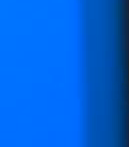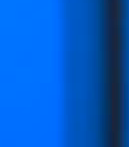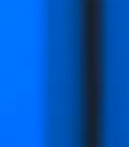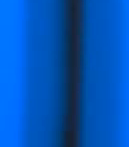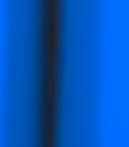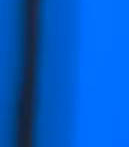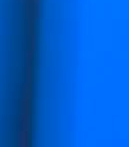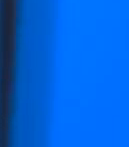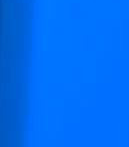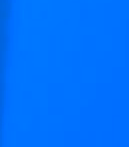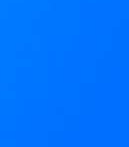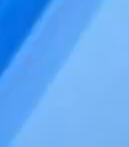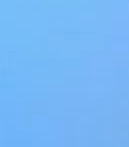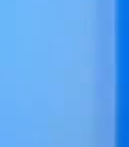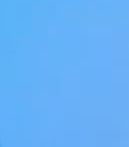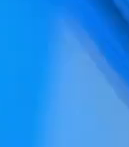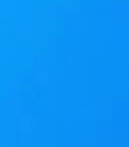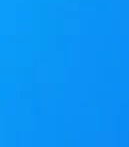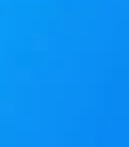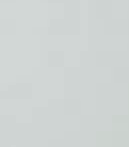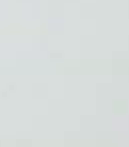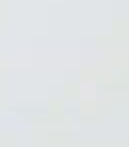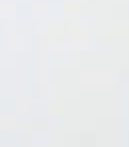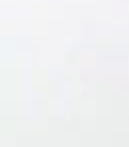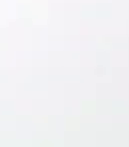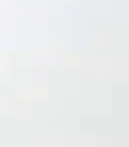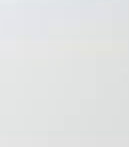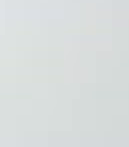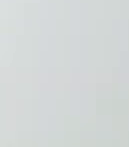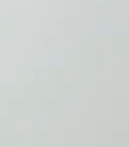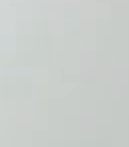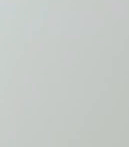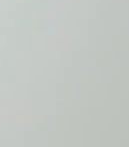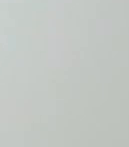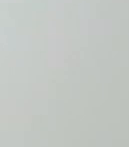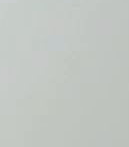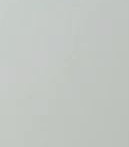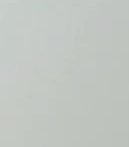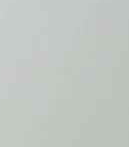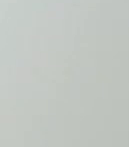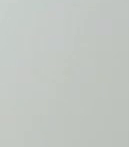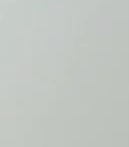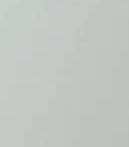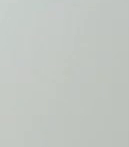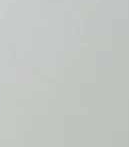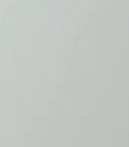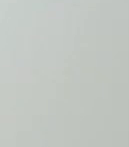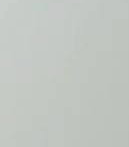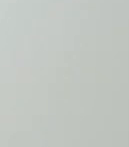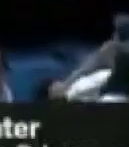ZNS Total Sports is brought to you by Fourth Terrace Diagnostic Center.